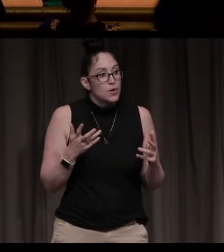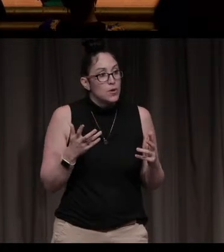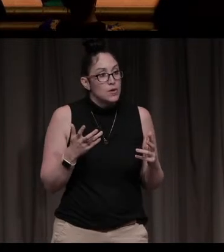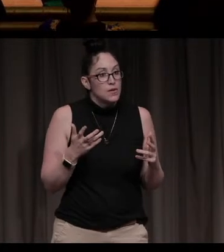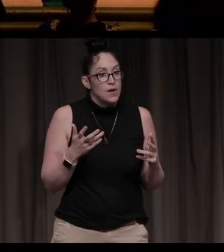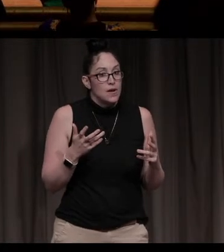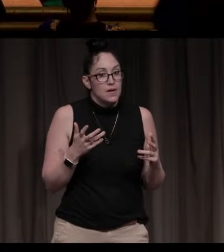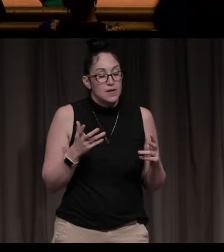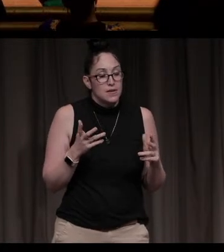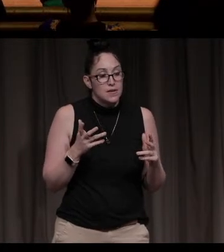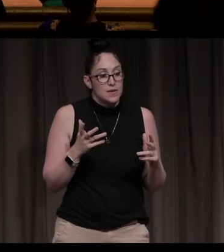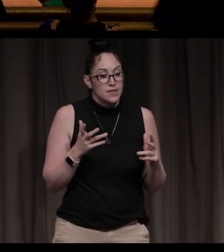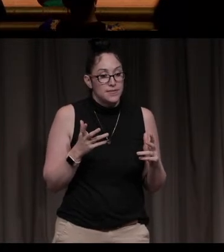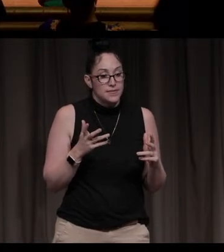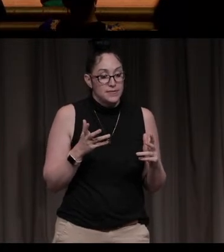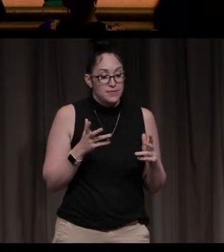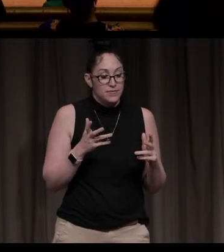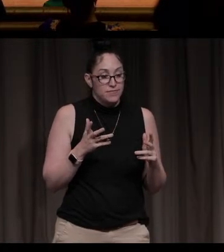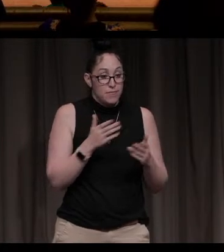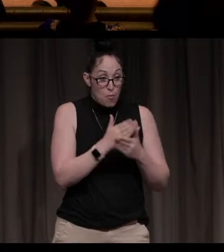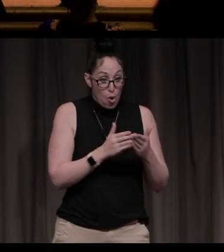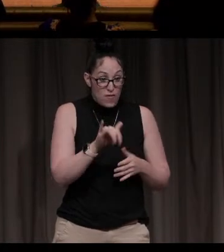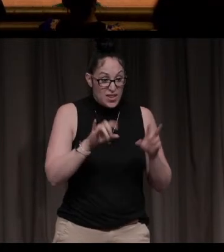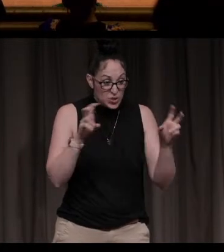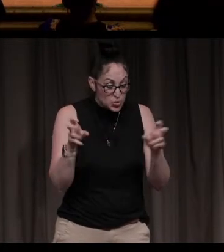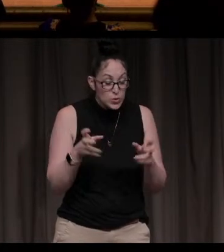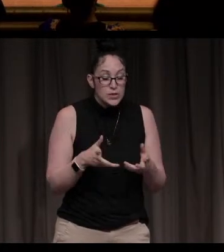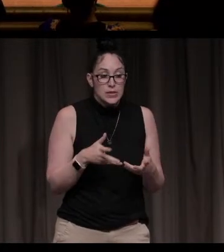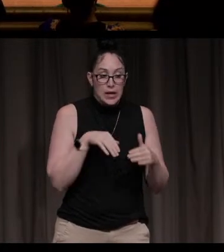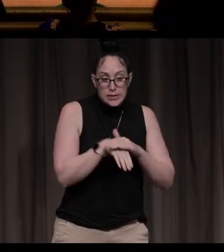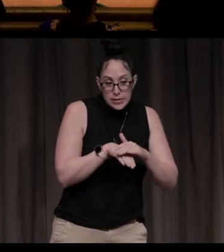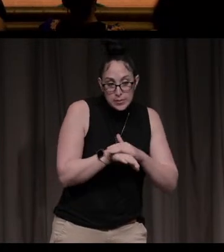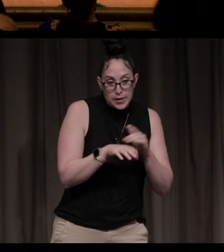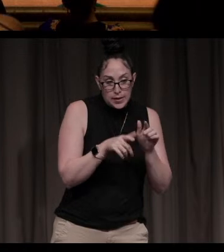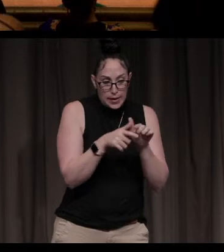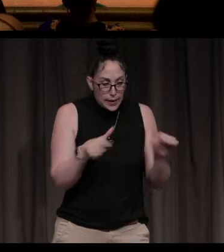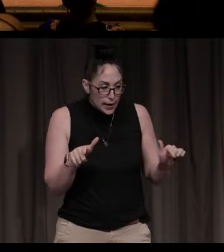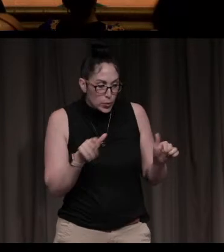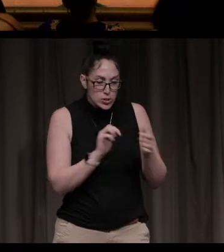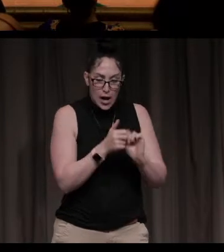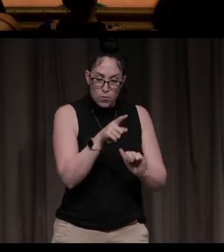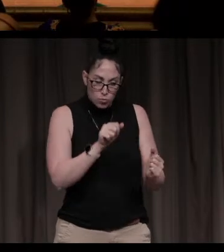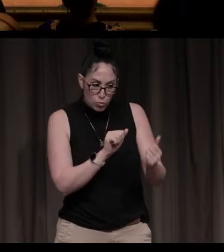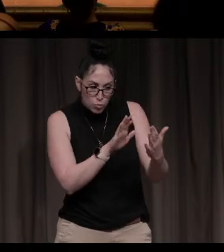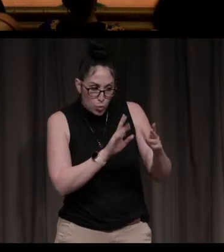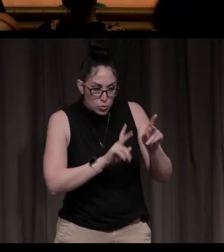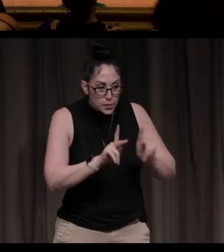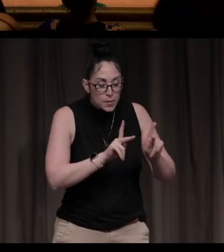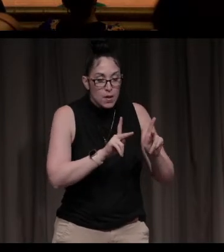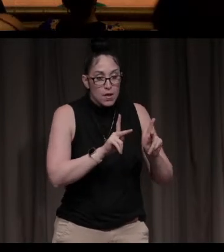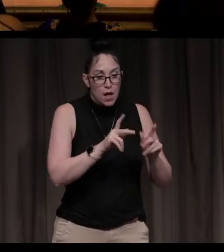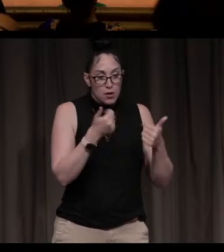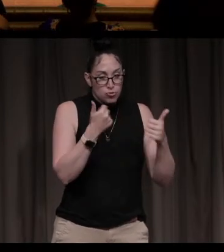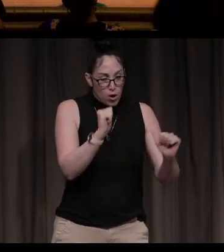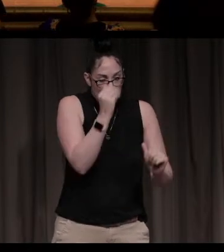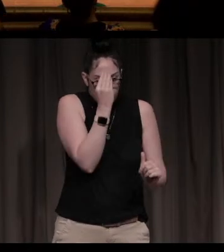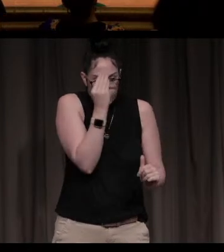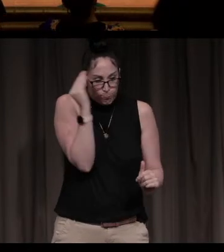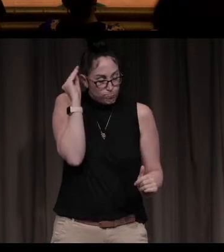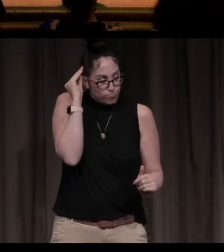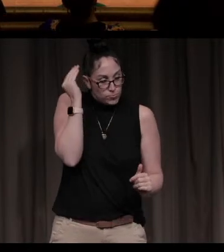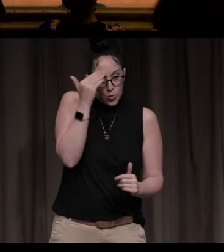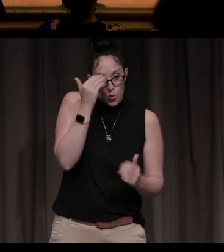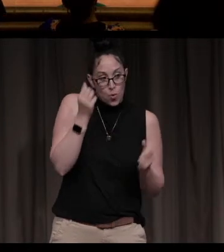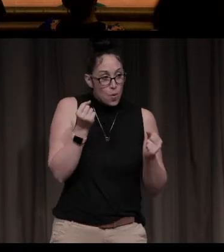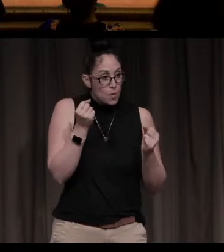that accessibility and language and how you're approaching people, and being conscious that, like, there's so many artists in our community. Almost